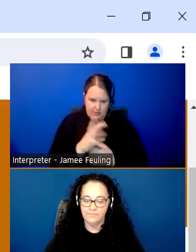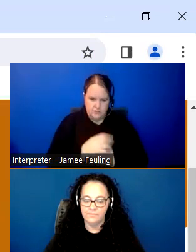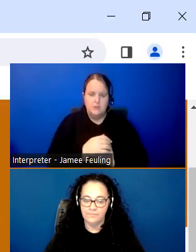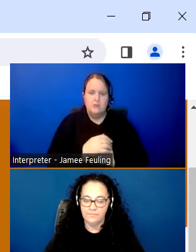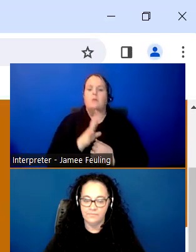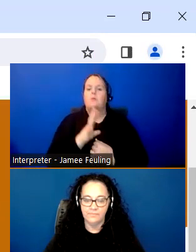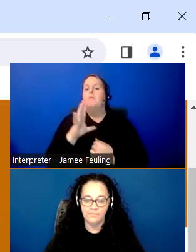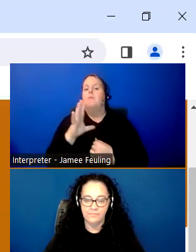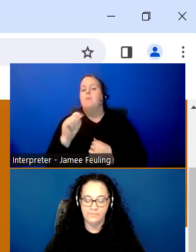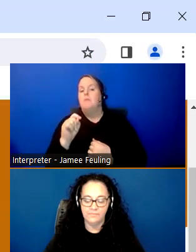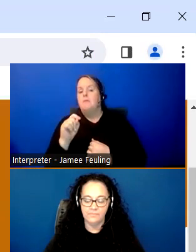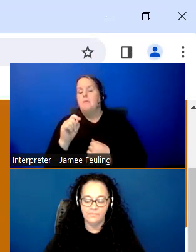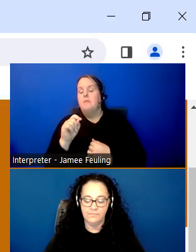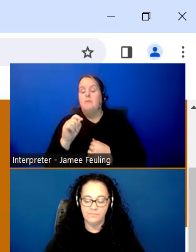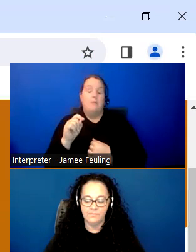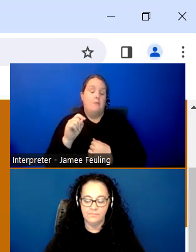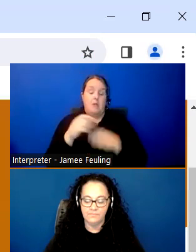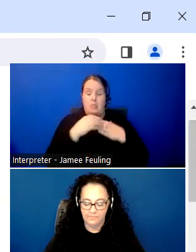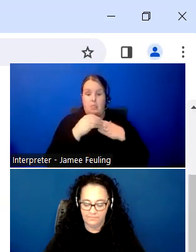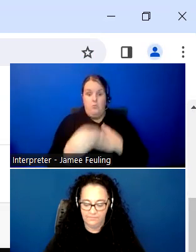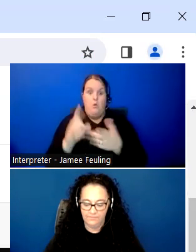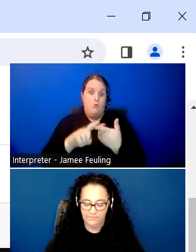let's say you don't go to our webpage.